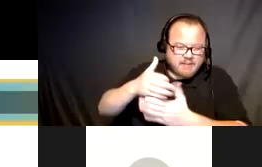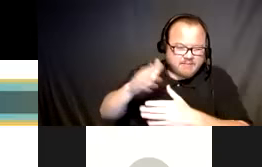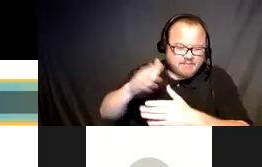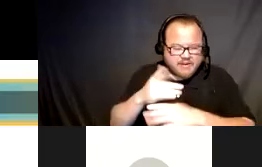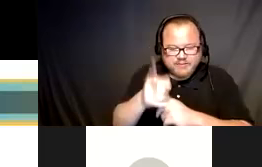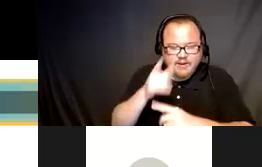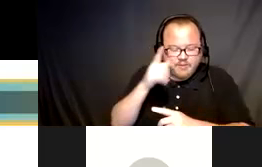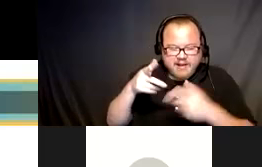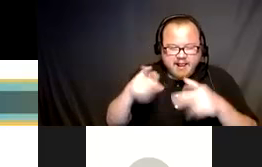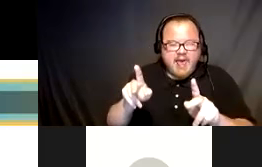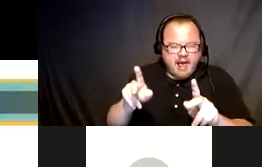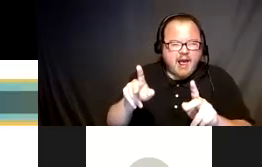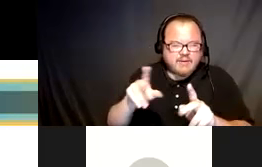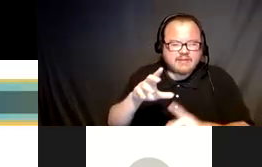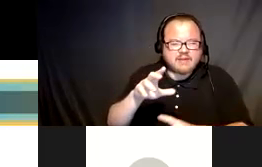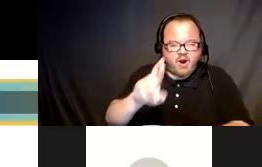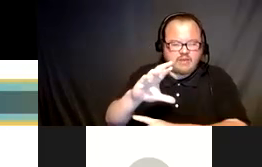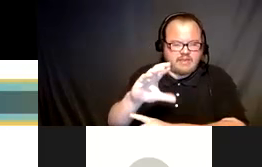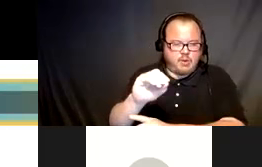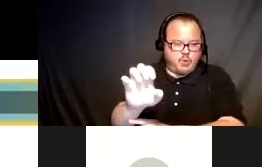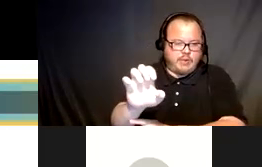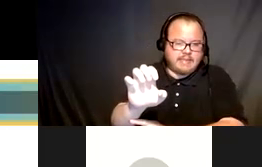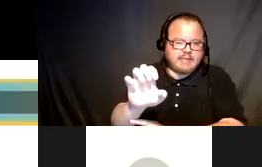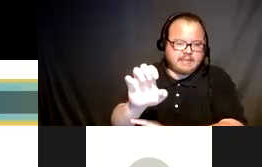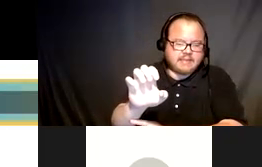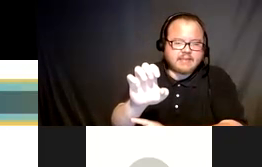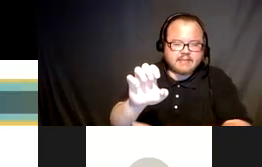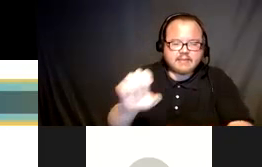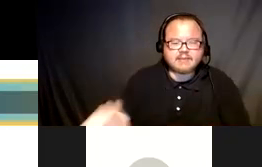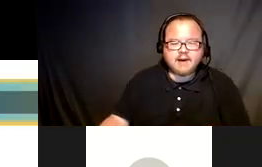and allow our COE to